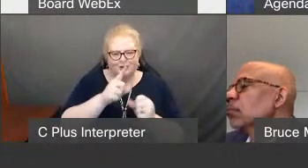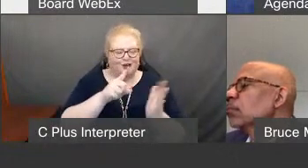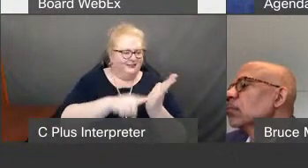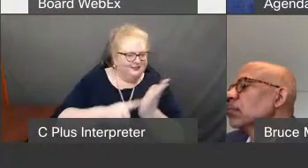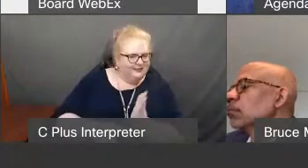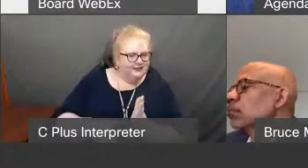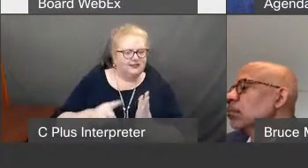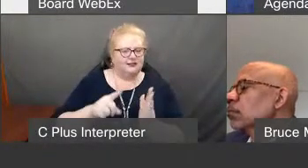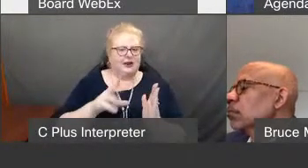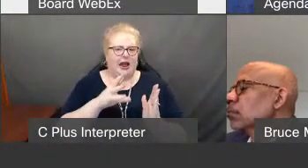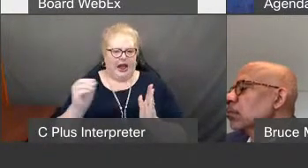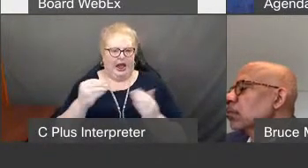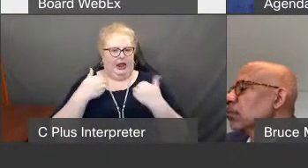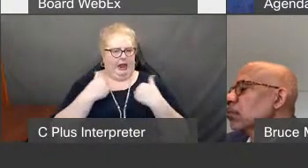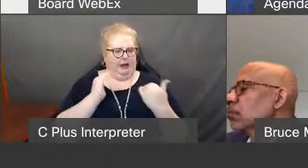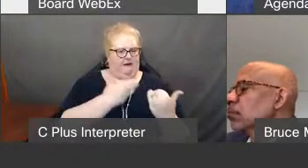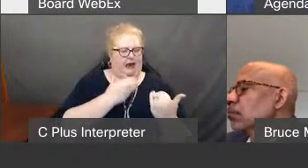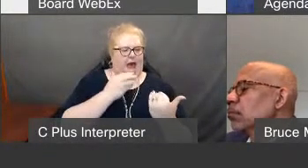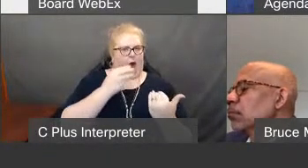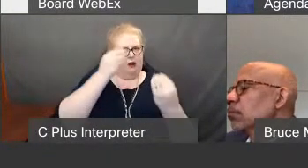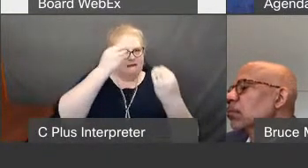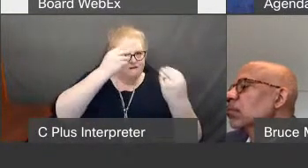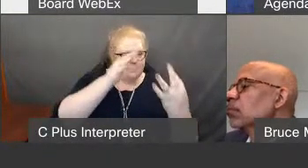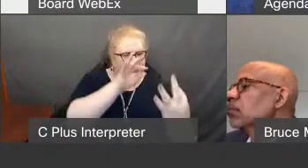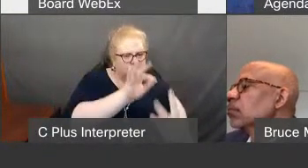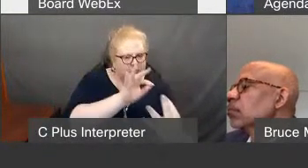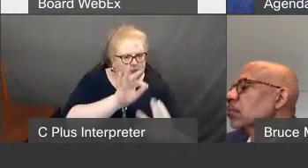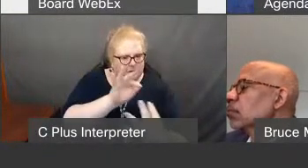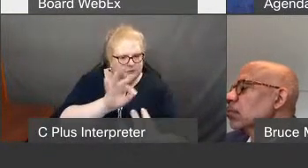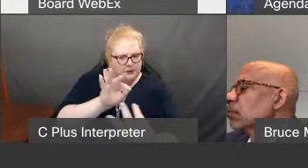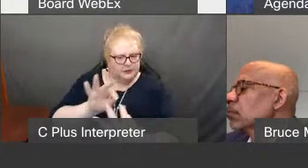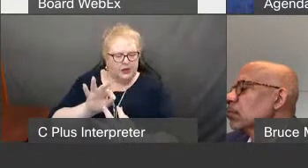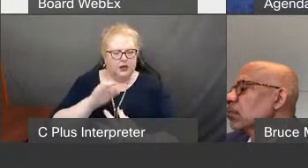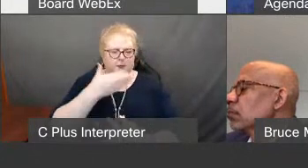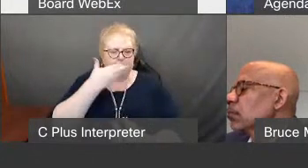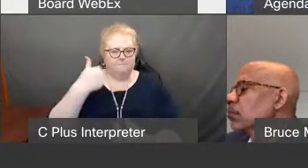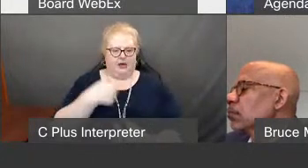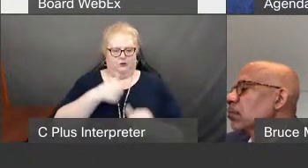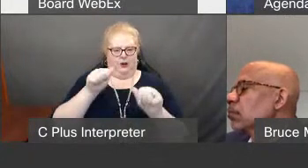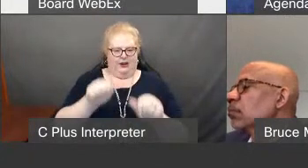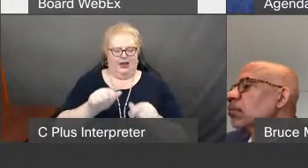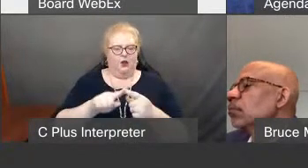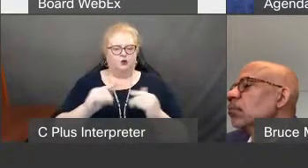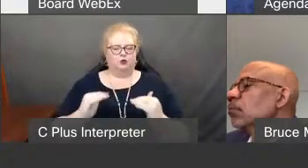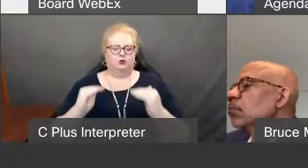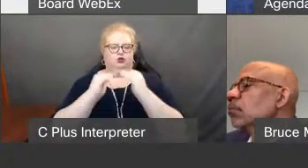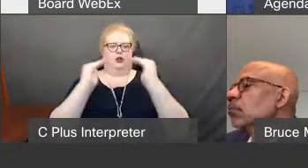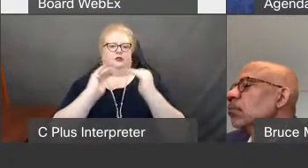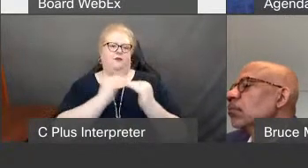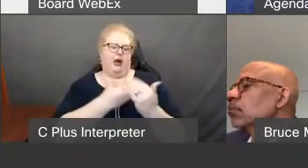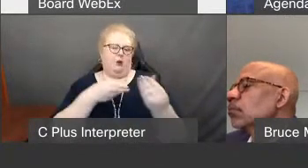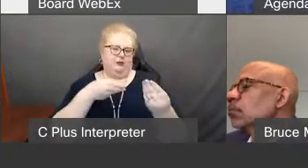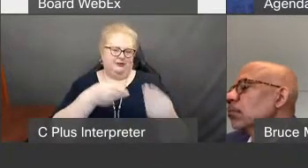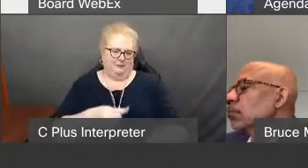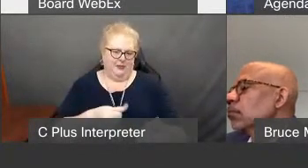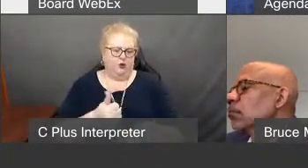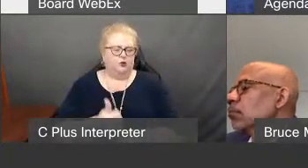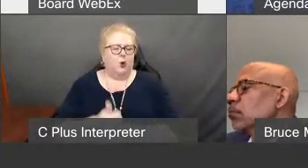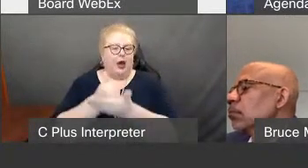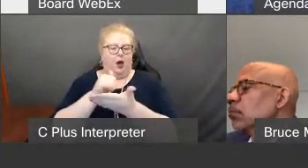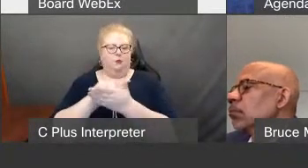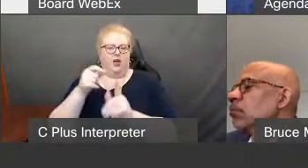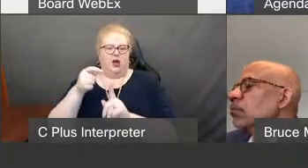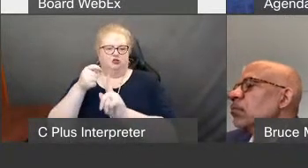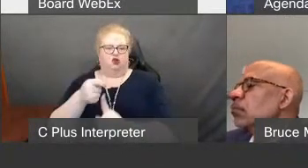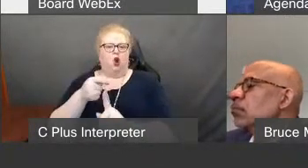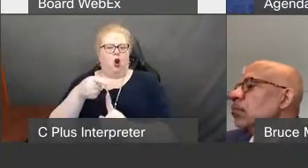able to do that as much as needed to justify the spending of these funds to help support that targeted development initiative